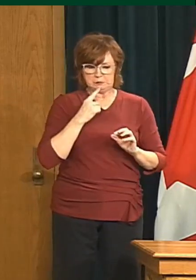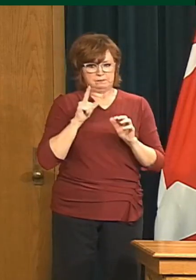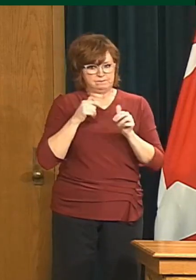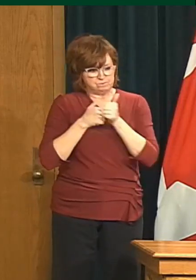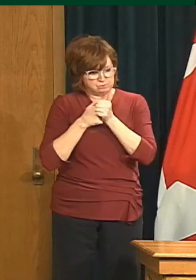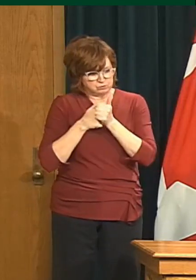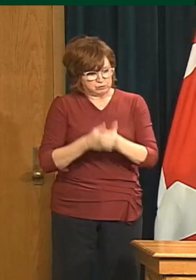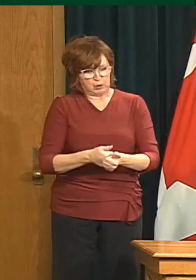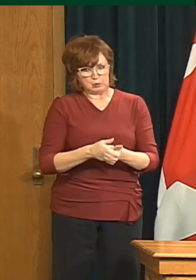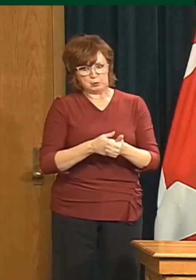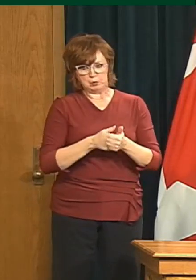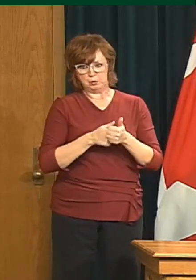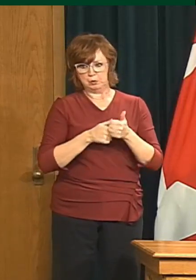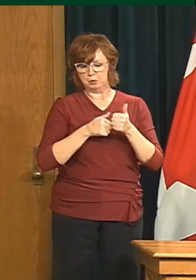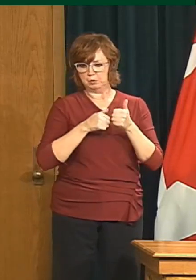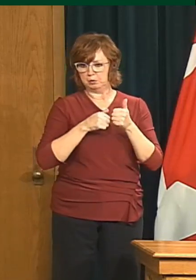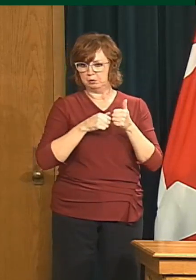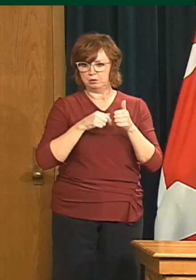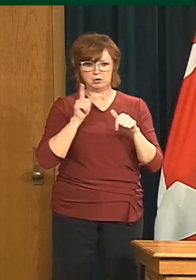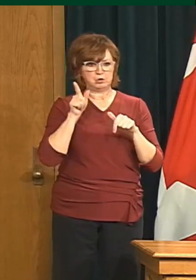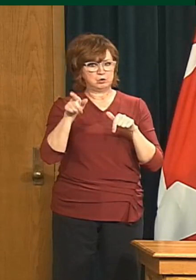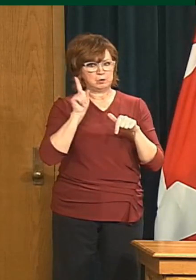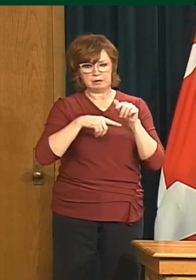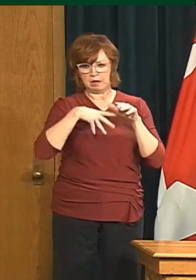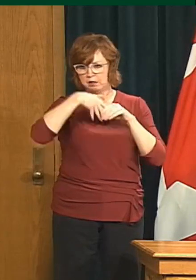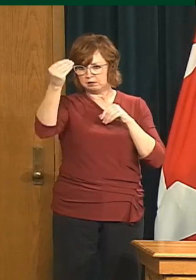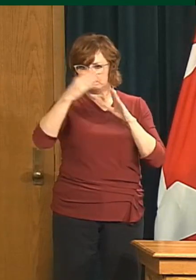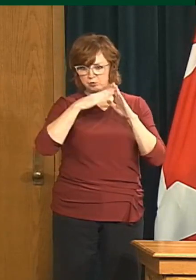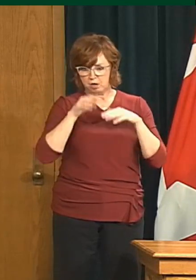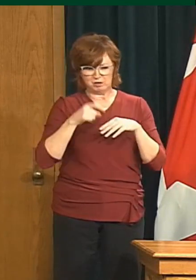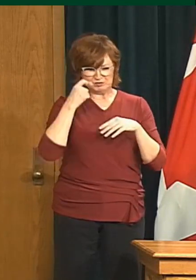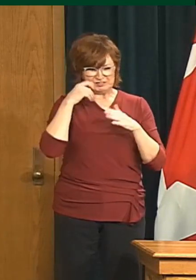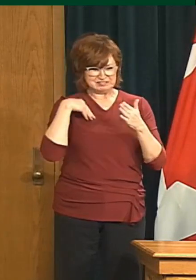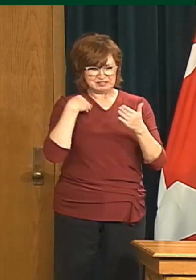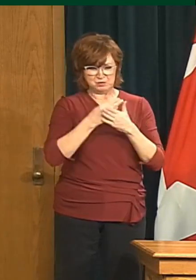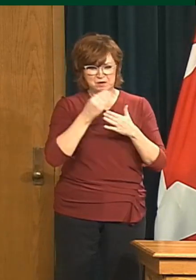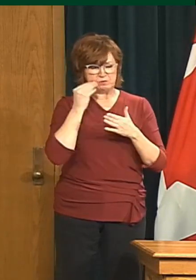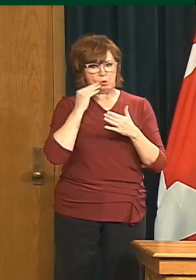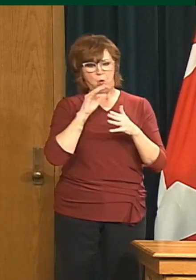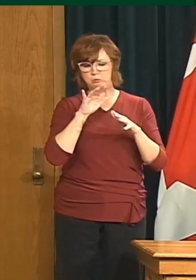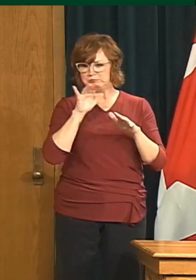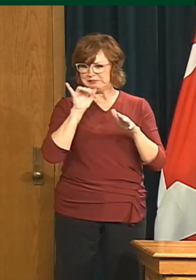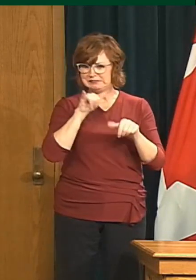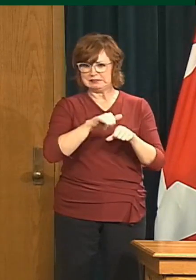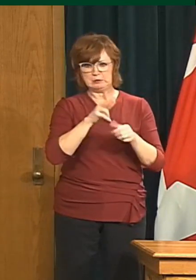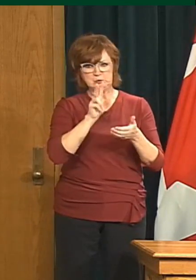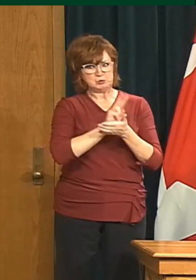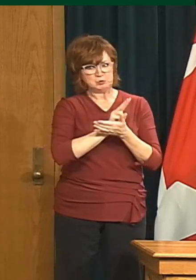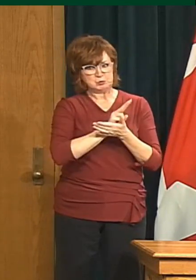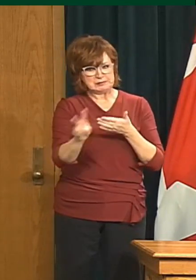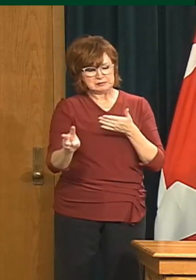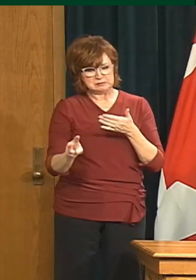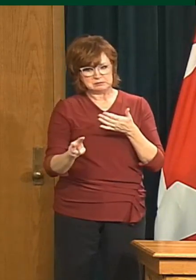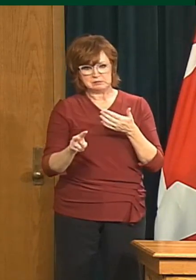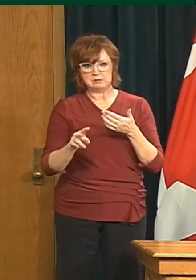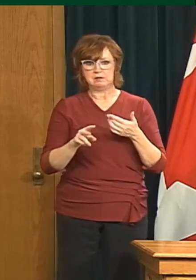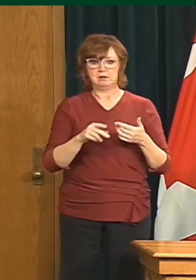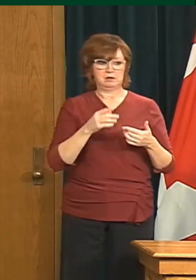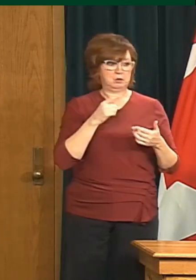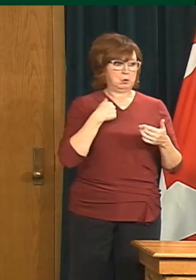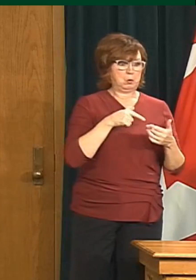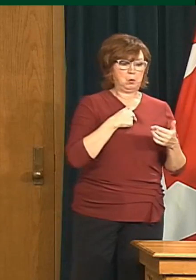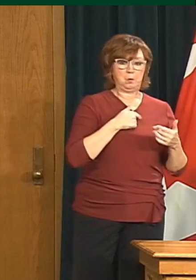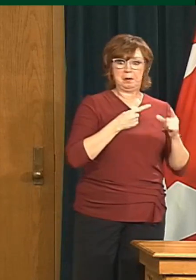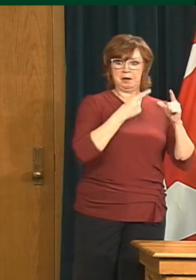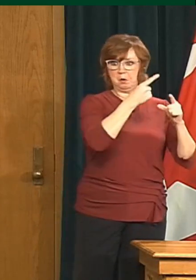complying and reducing the spread of this disease and flattening of the curve. So the goal has never been about how many tickets we can issue.